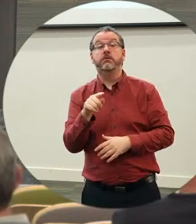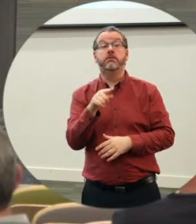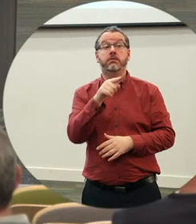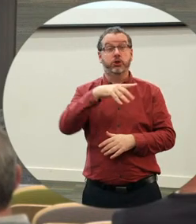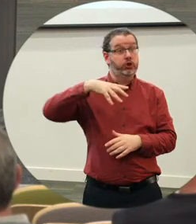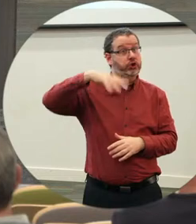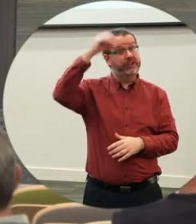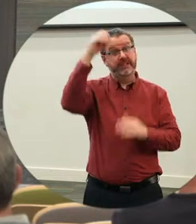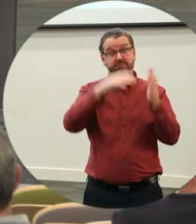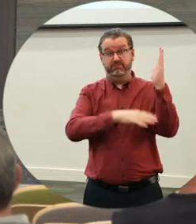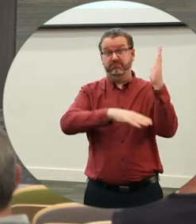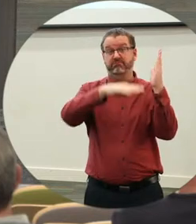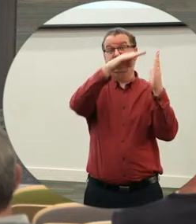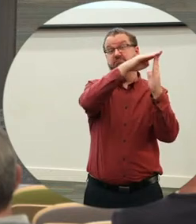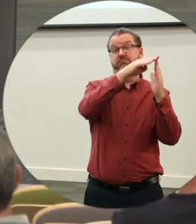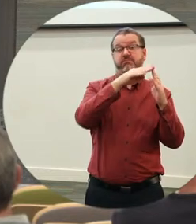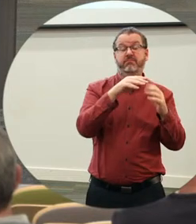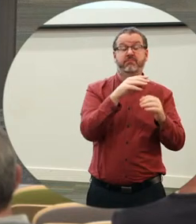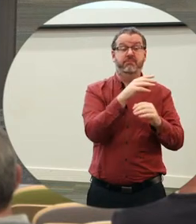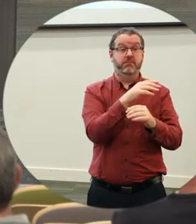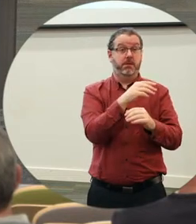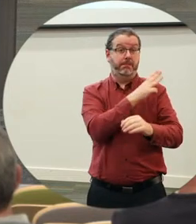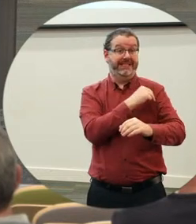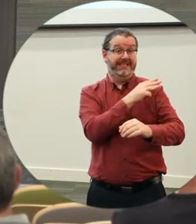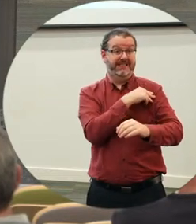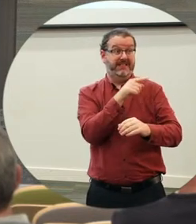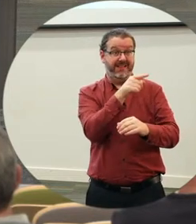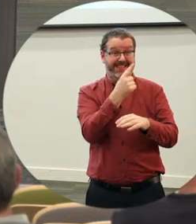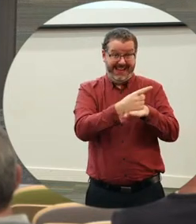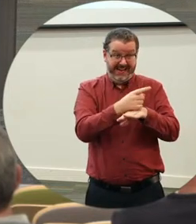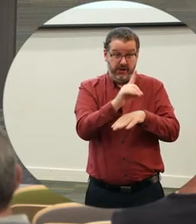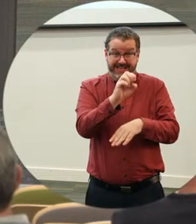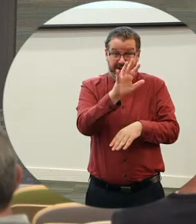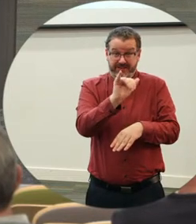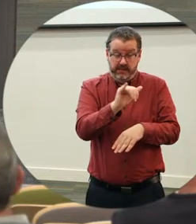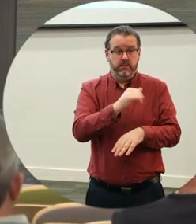was Frank Lagan, who was a Roman Catholic.